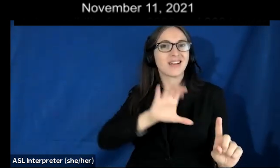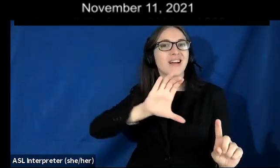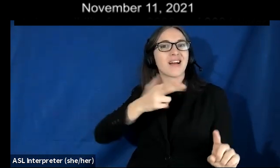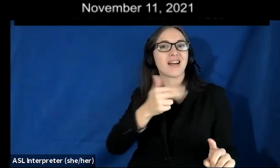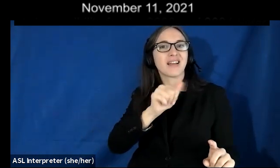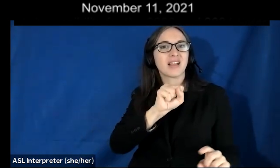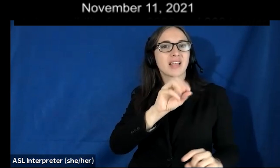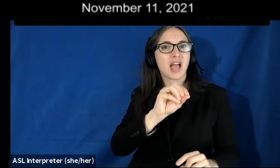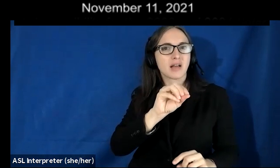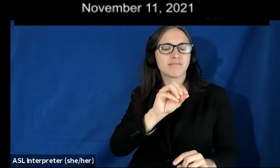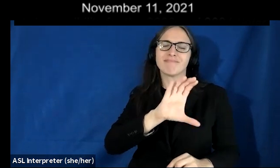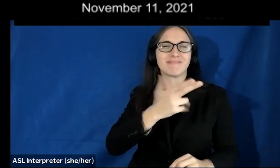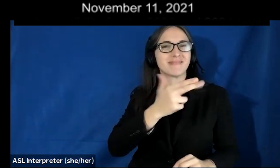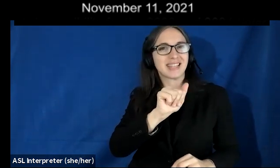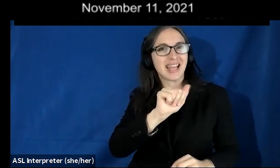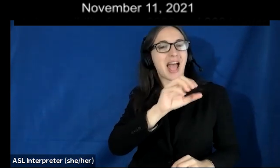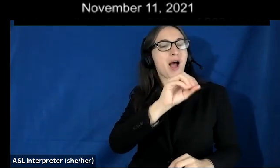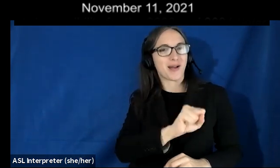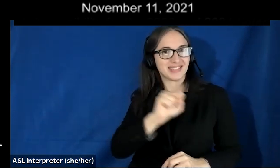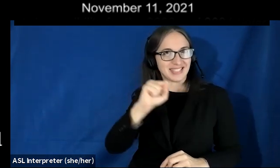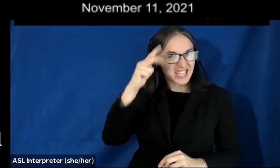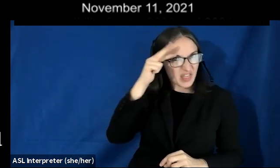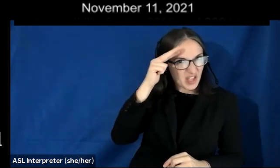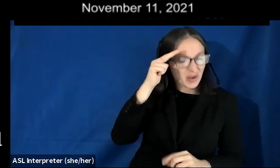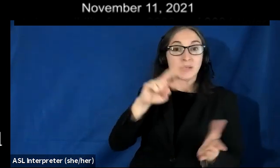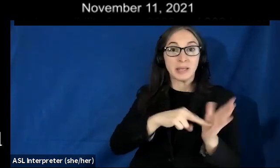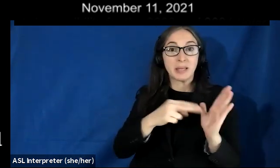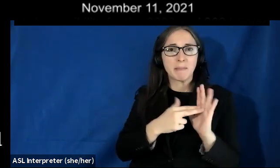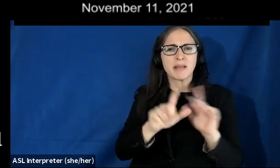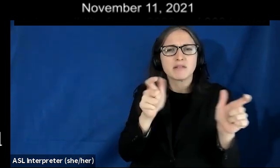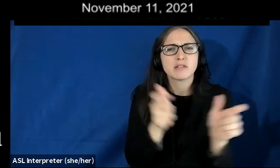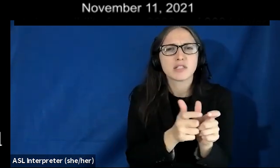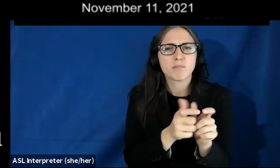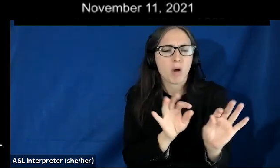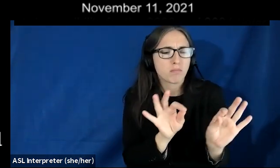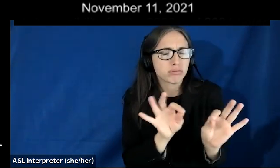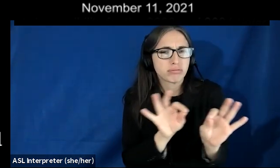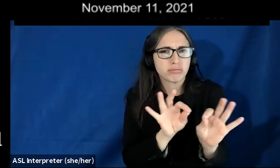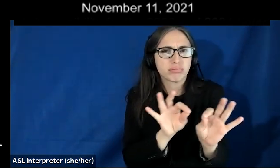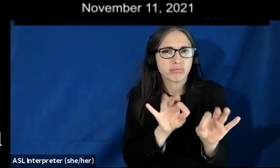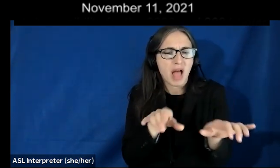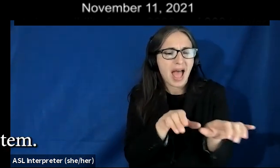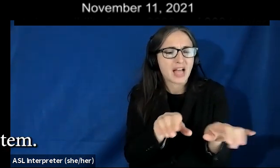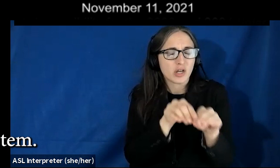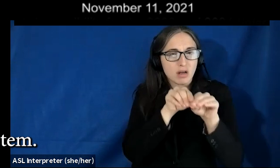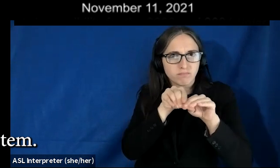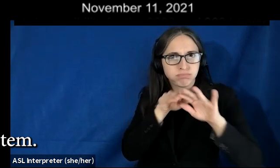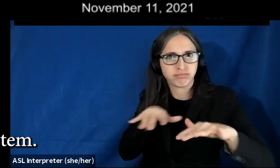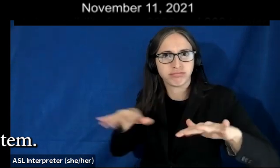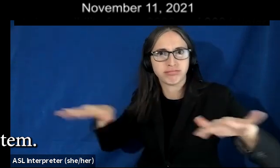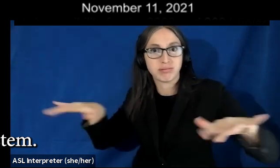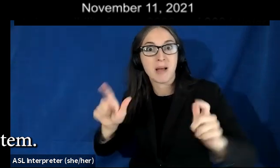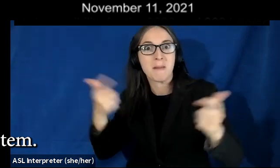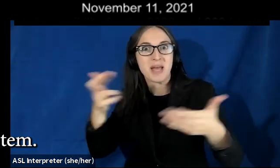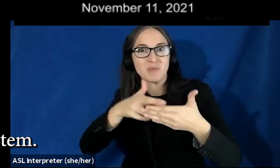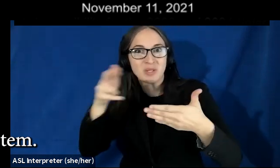effect can have a big results. I also believe that eliminating a student's need can change